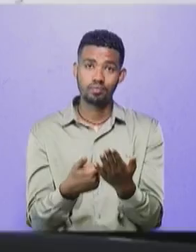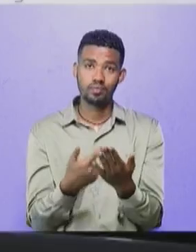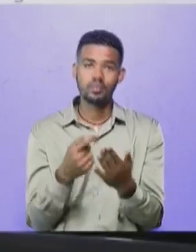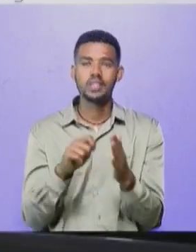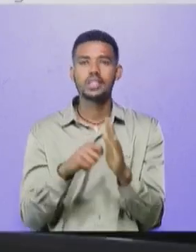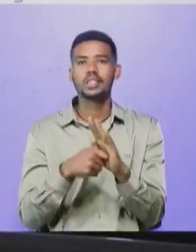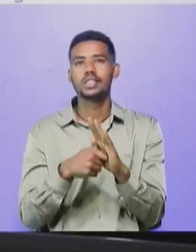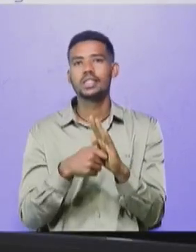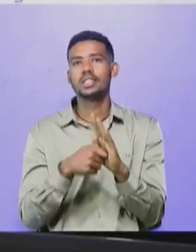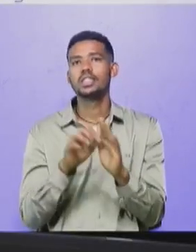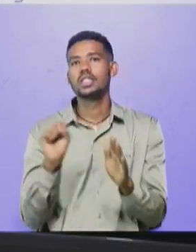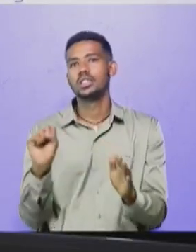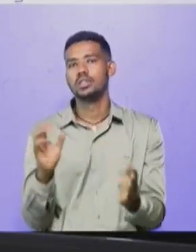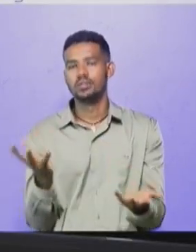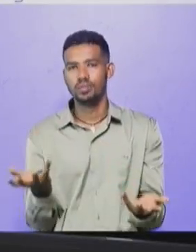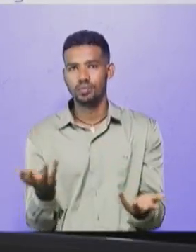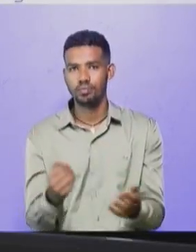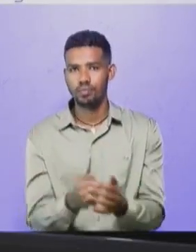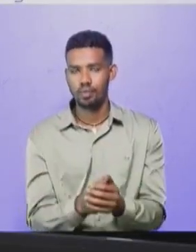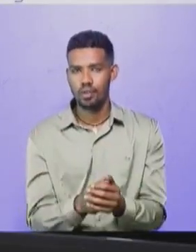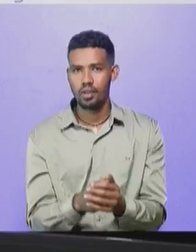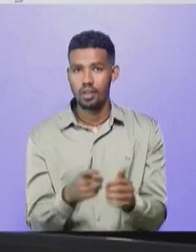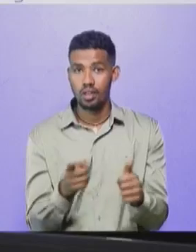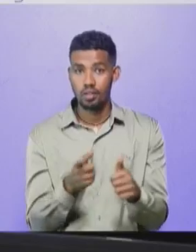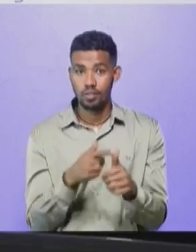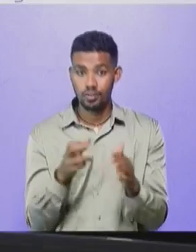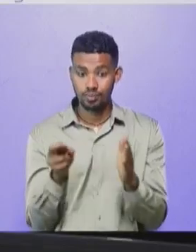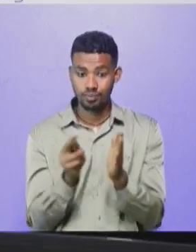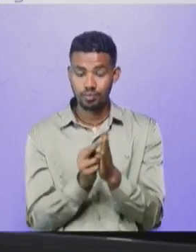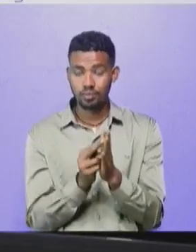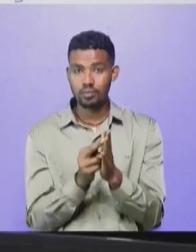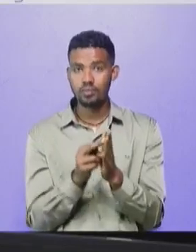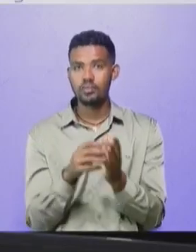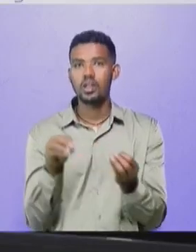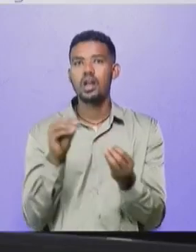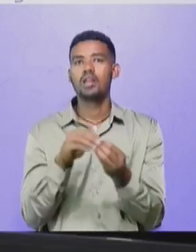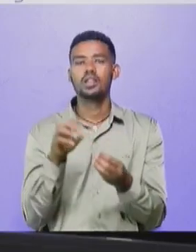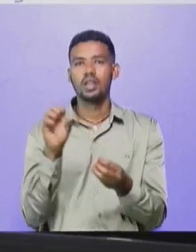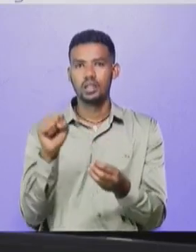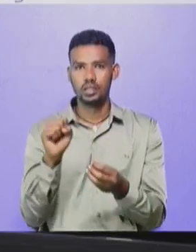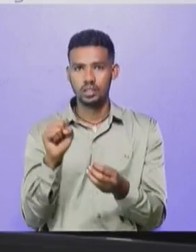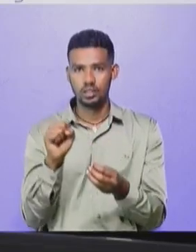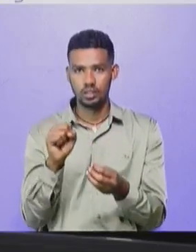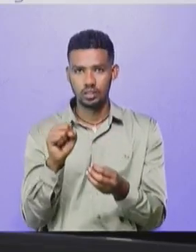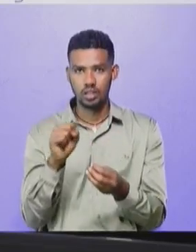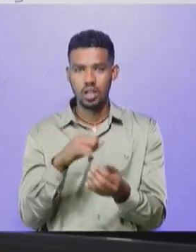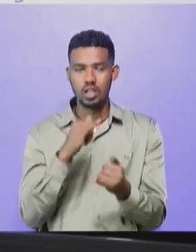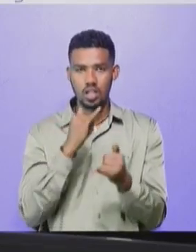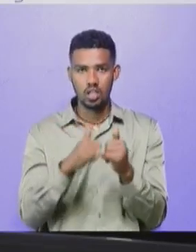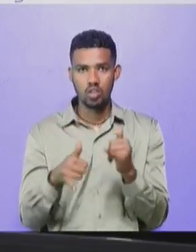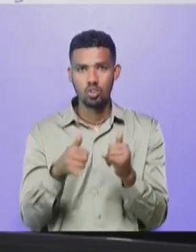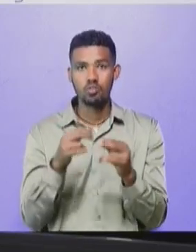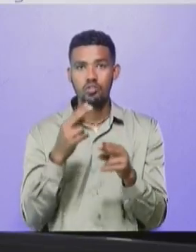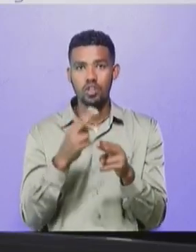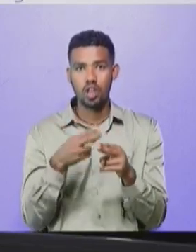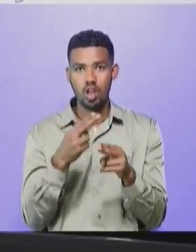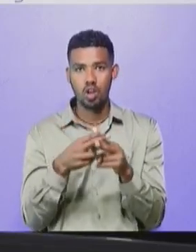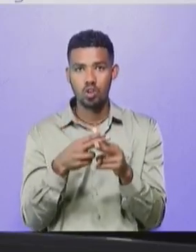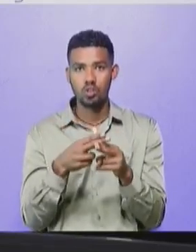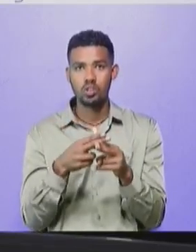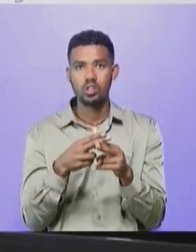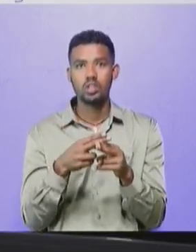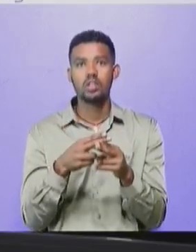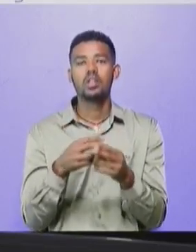keys. So the first rule is add S at the end of the nouns, like cat,